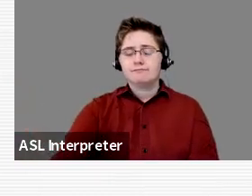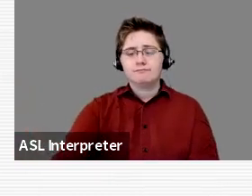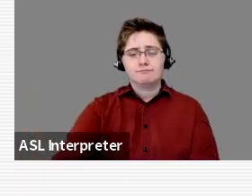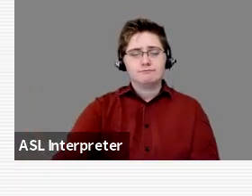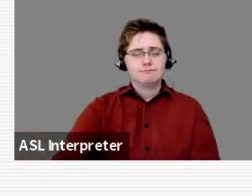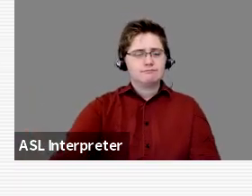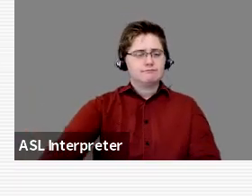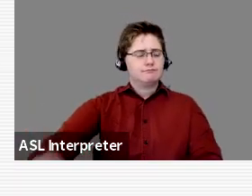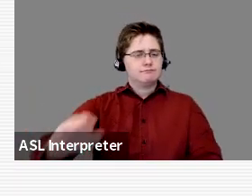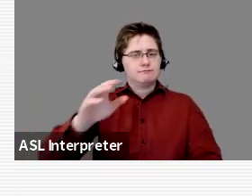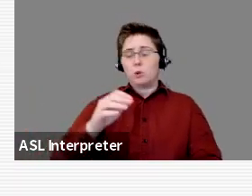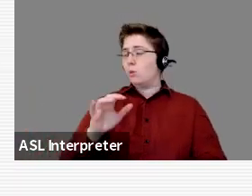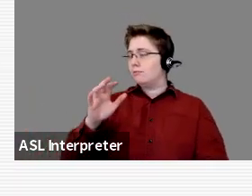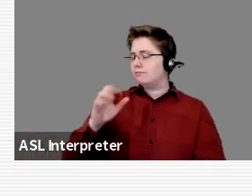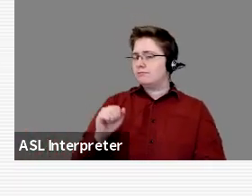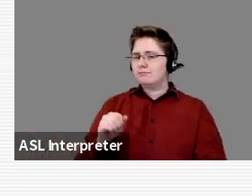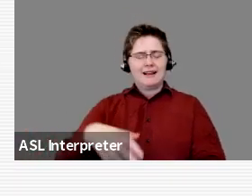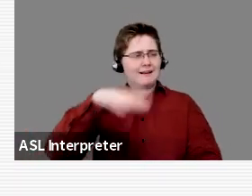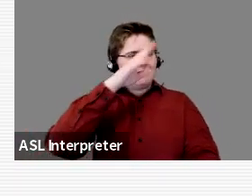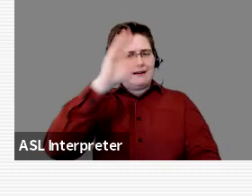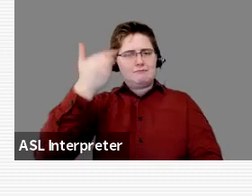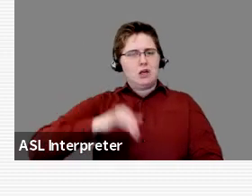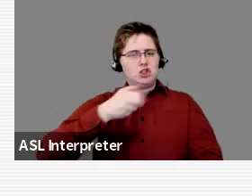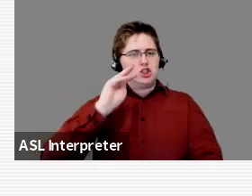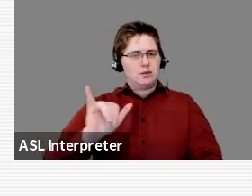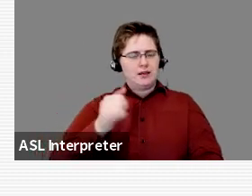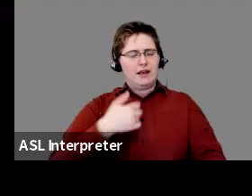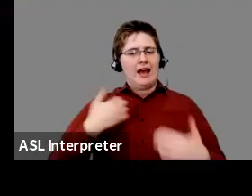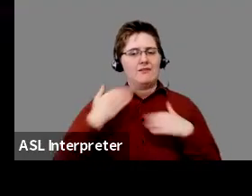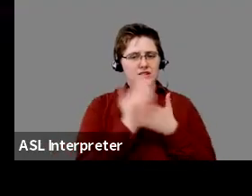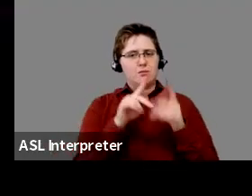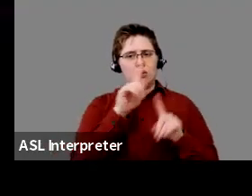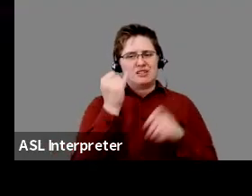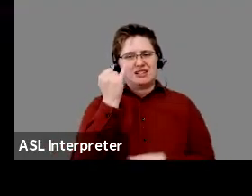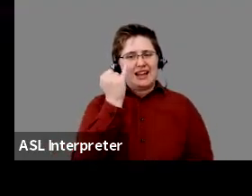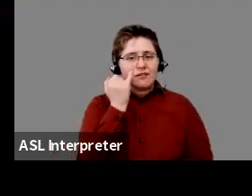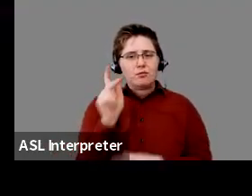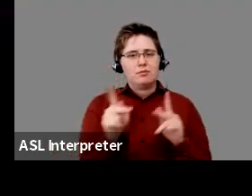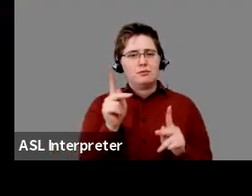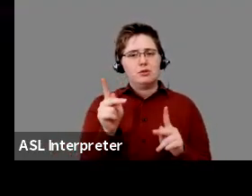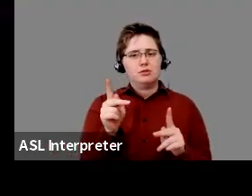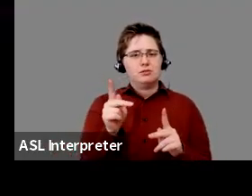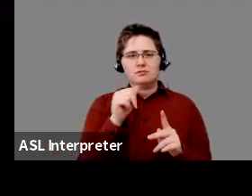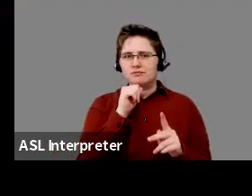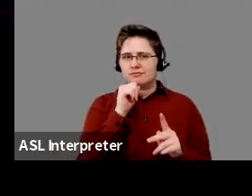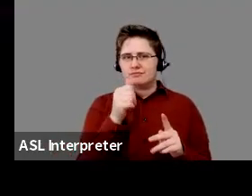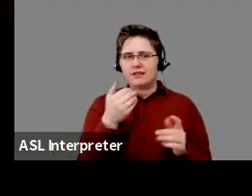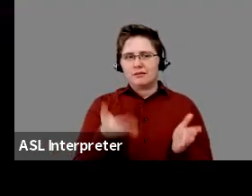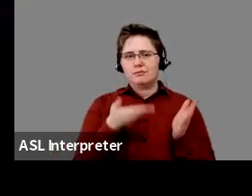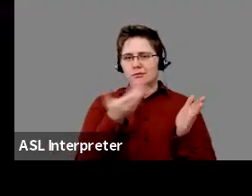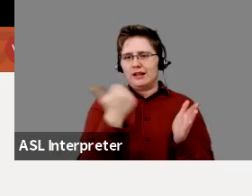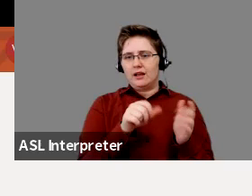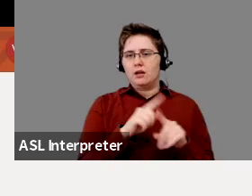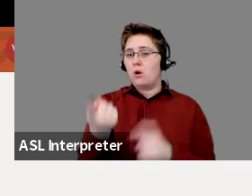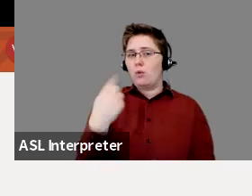for having me. Yeah, this is Jimmy. I prepared some questions in case people didn't bring any to the table, but one I was